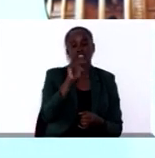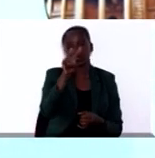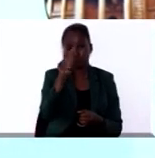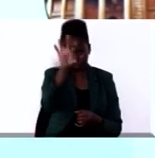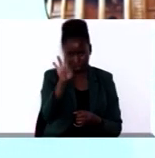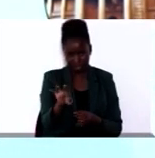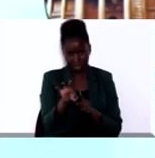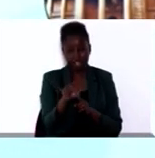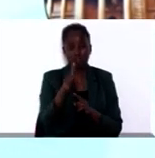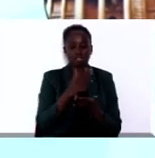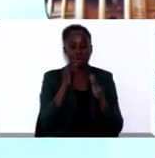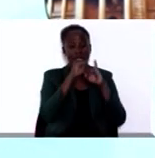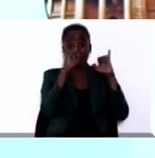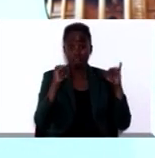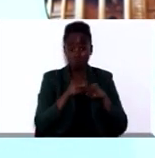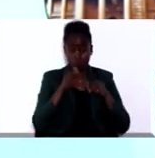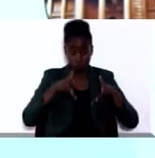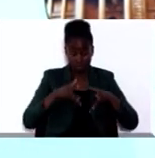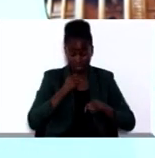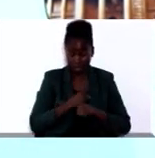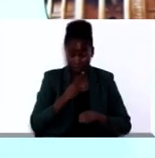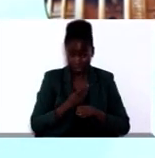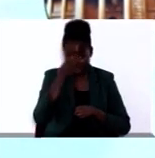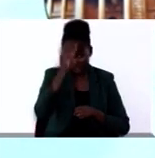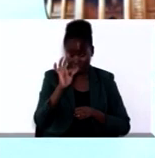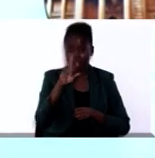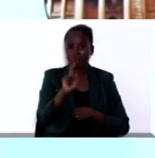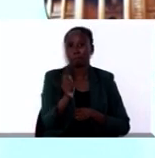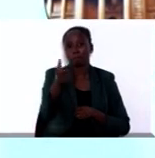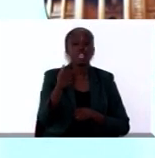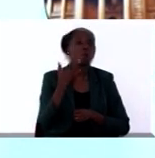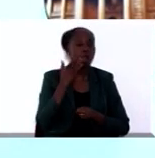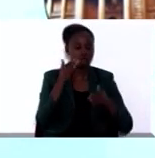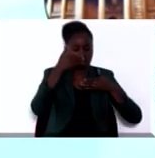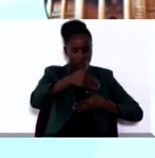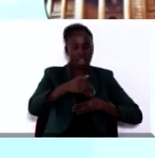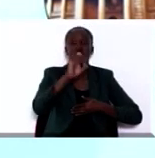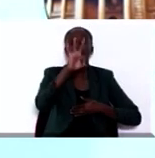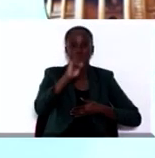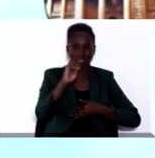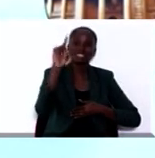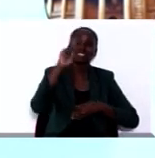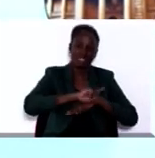92% of invoices in the Gauteng government are paid within 30 days and